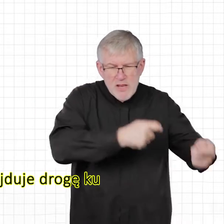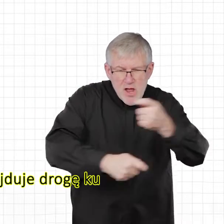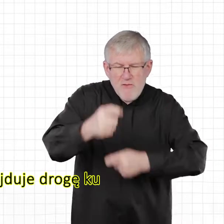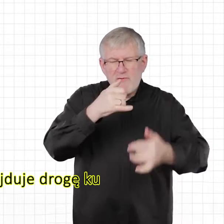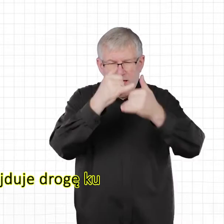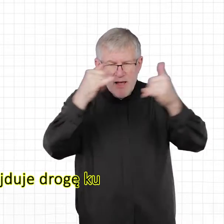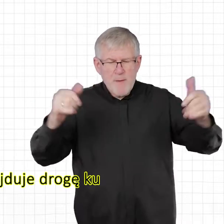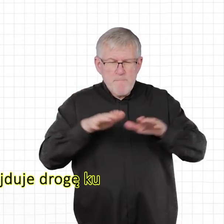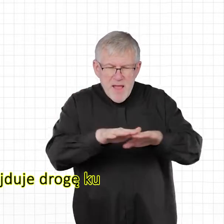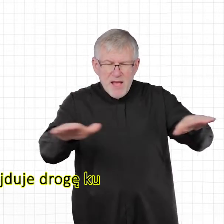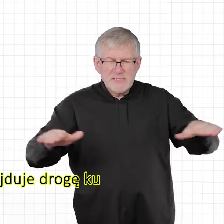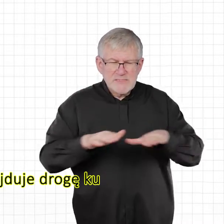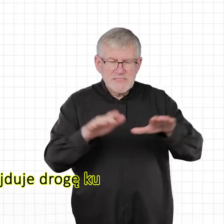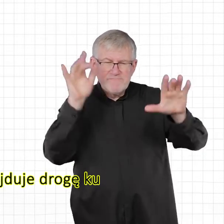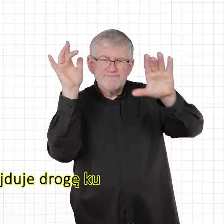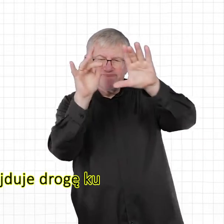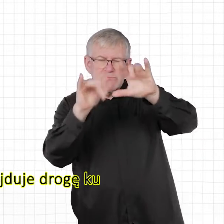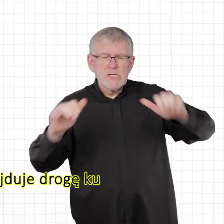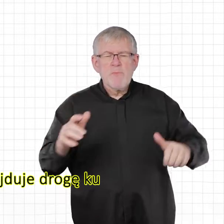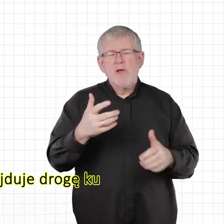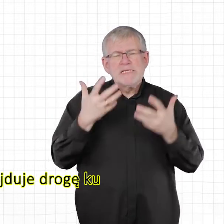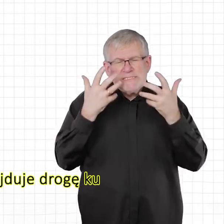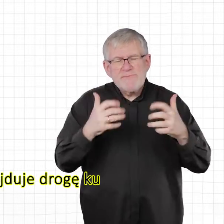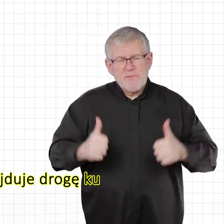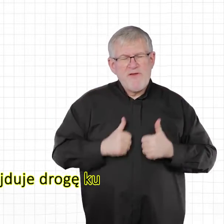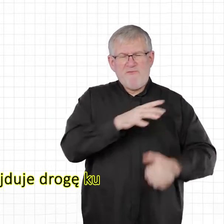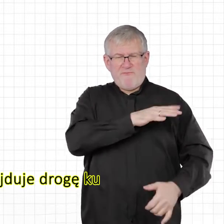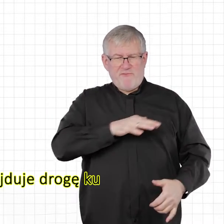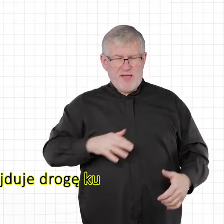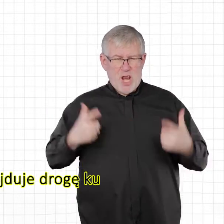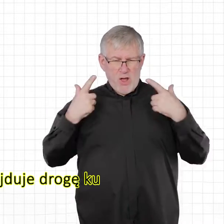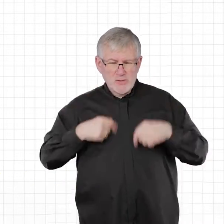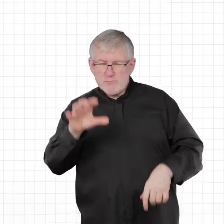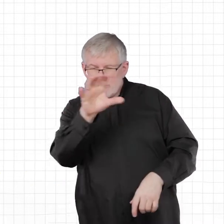to work towards the solution they want to reach in the end.